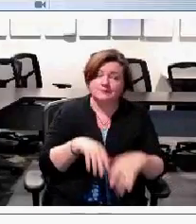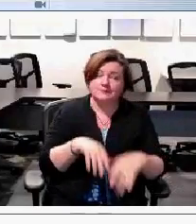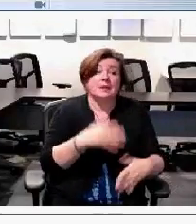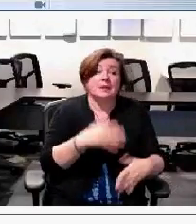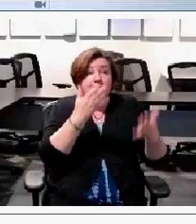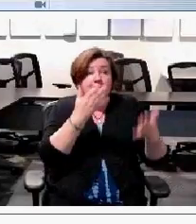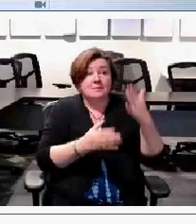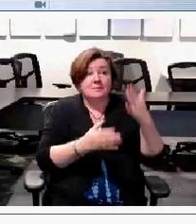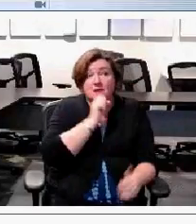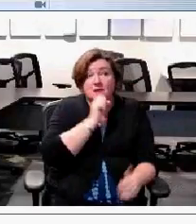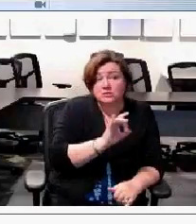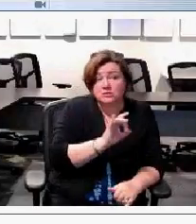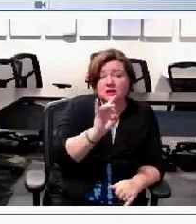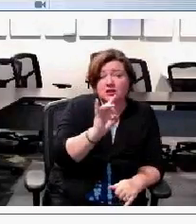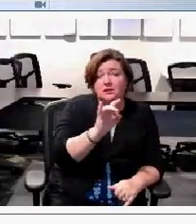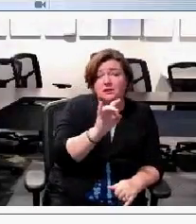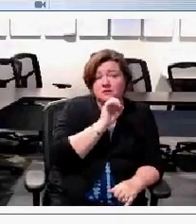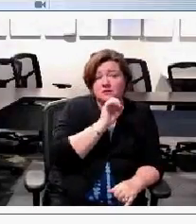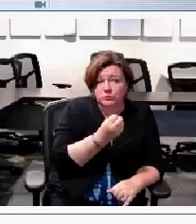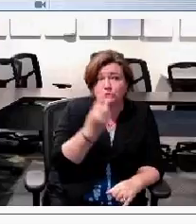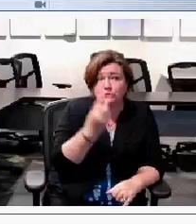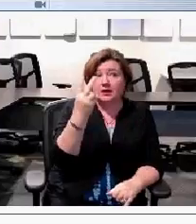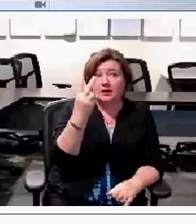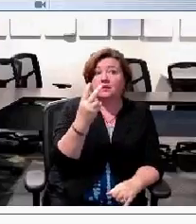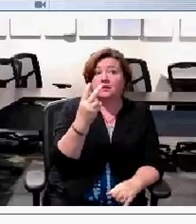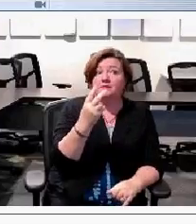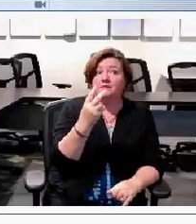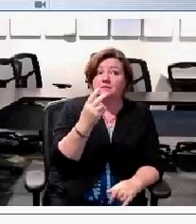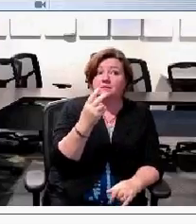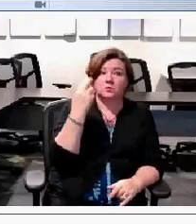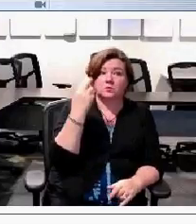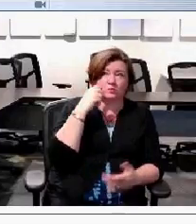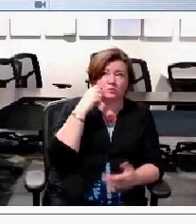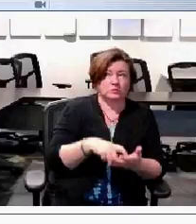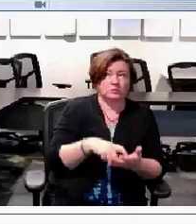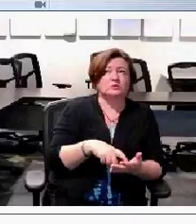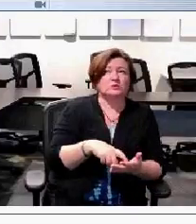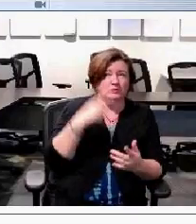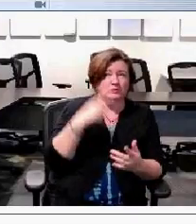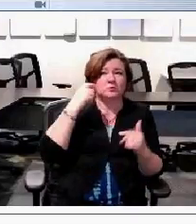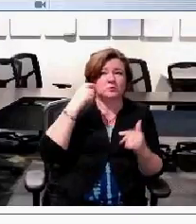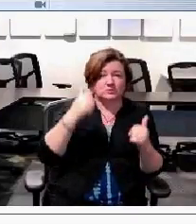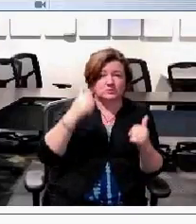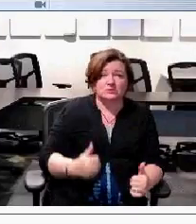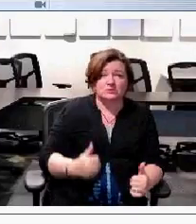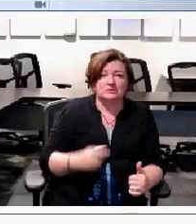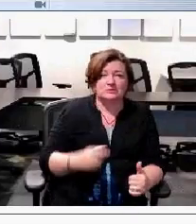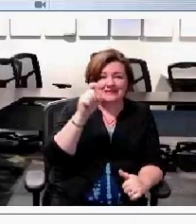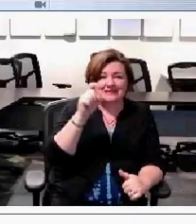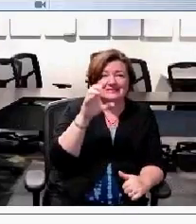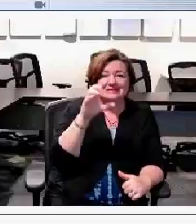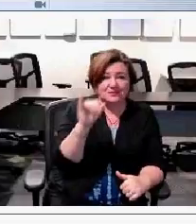or 12, their hearing has deteriorated and they're getting a cochlear implant. And